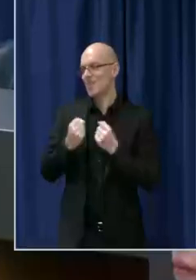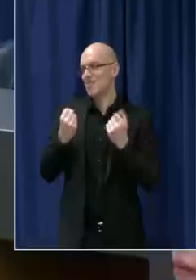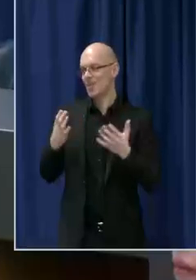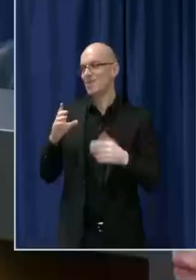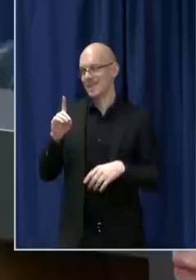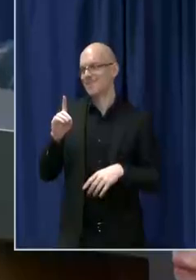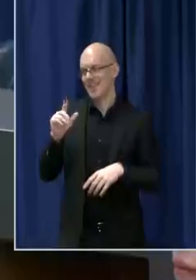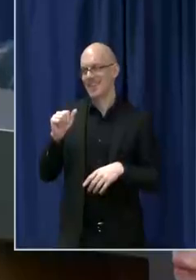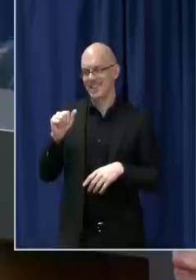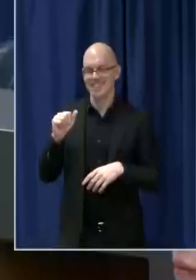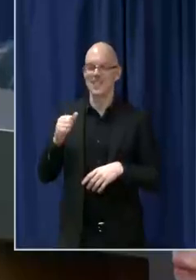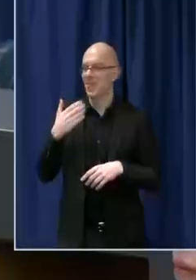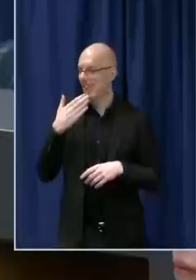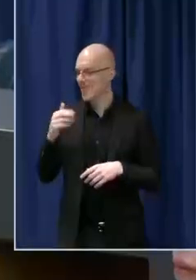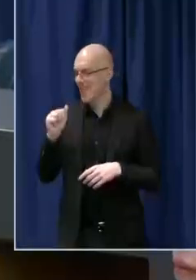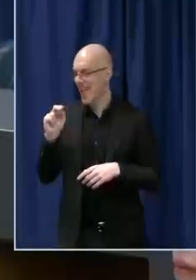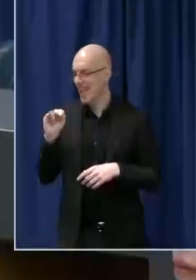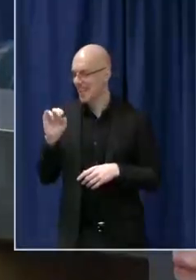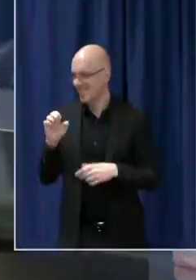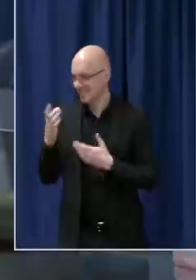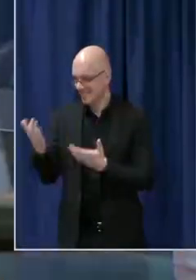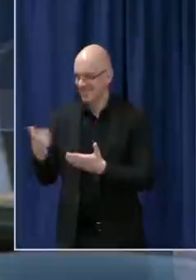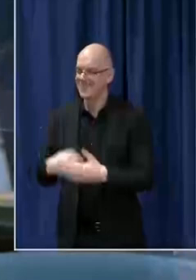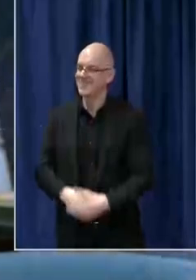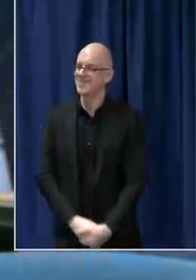multiple disabilities. So thank you, Annie.